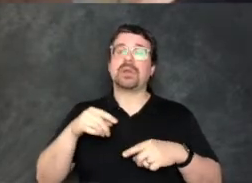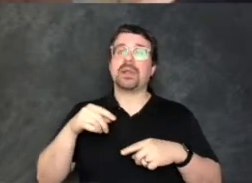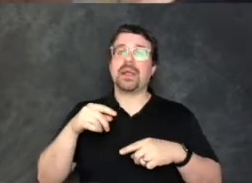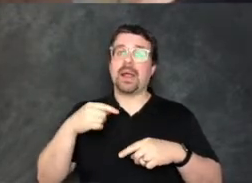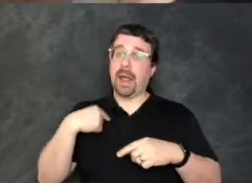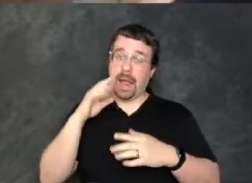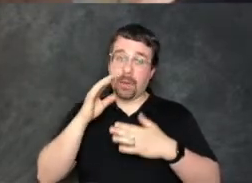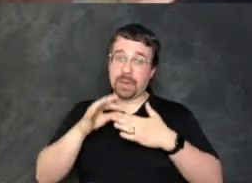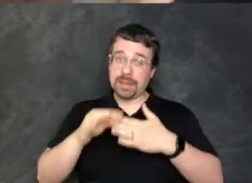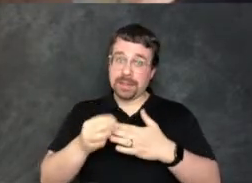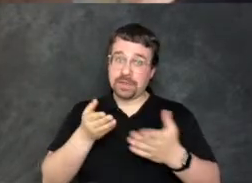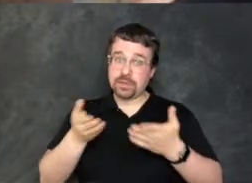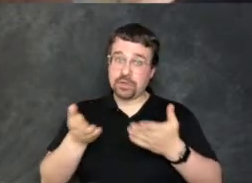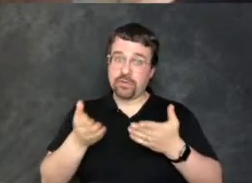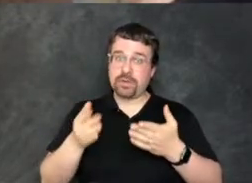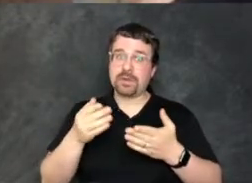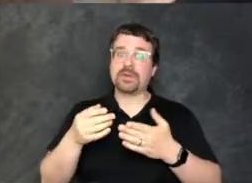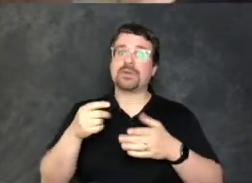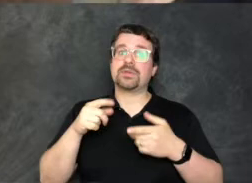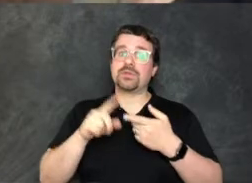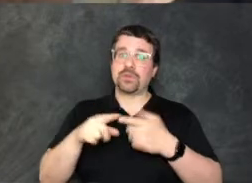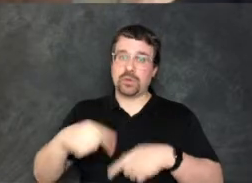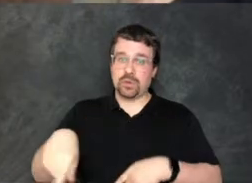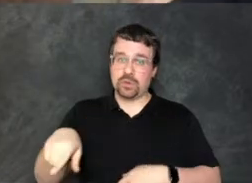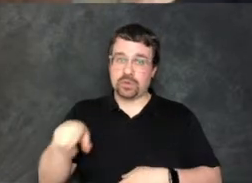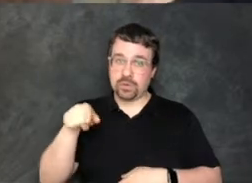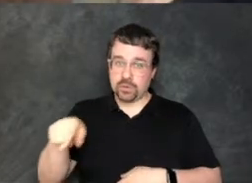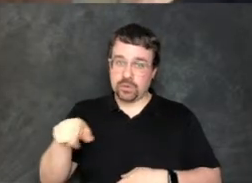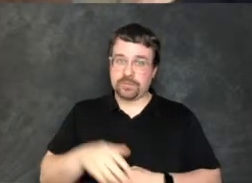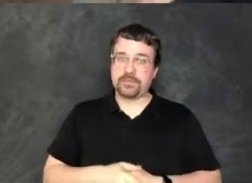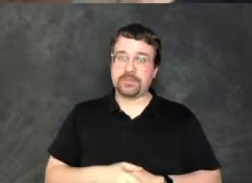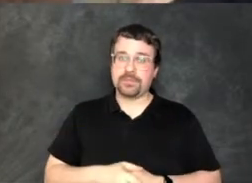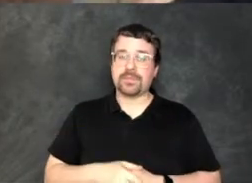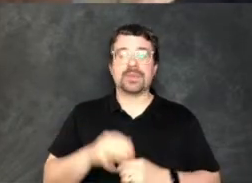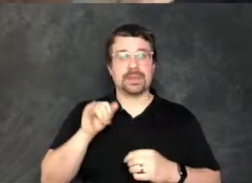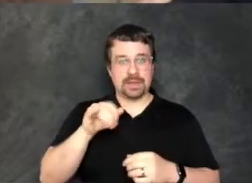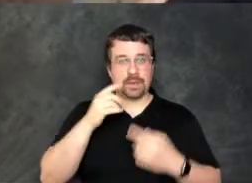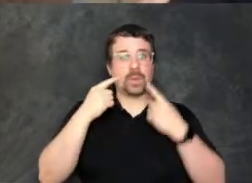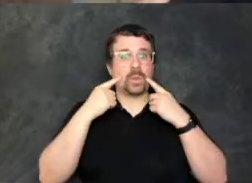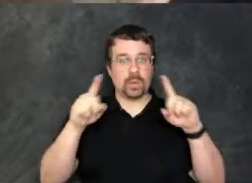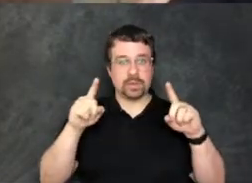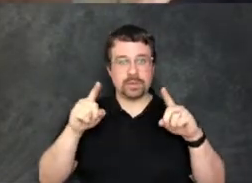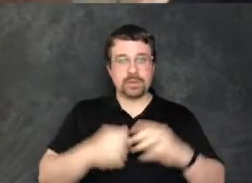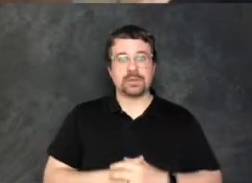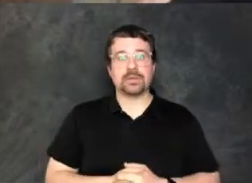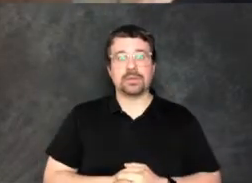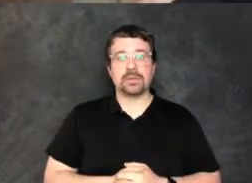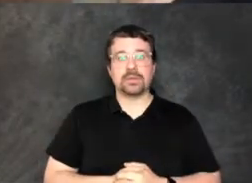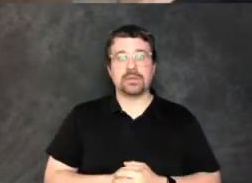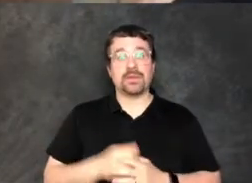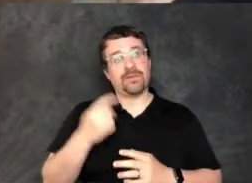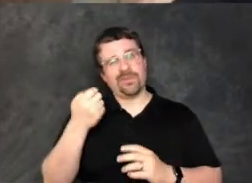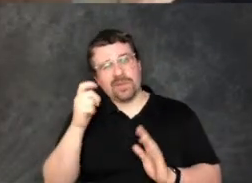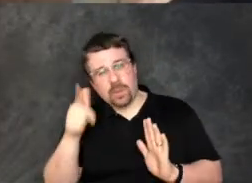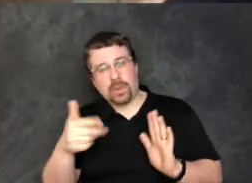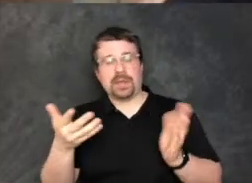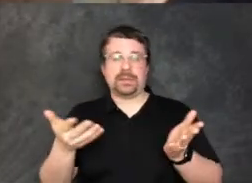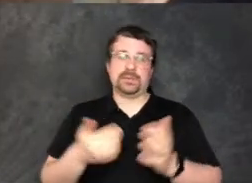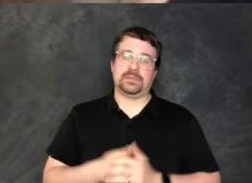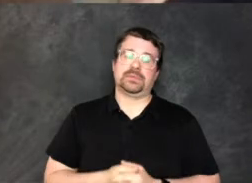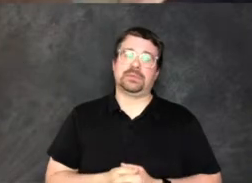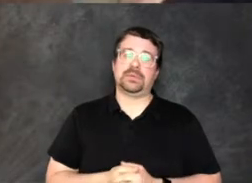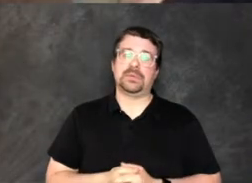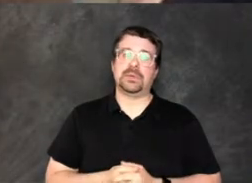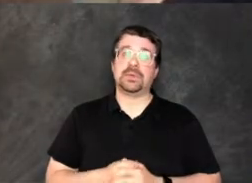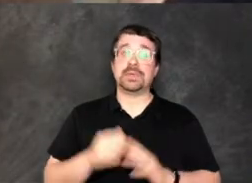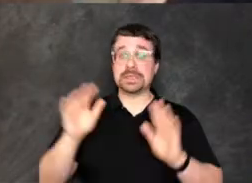to be ministered to and that I would leave the service to her. And that worked for